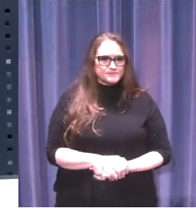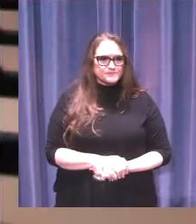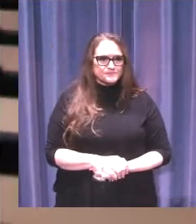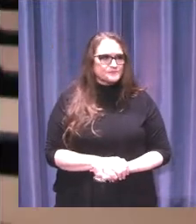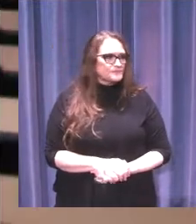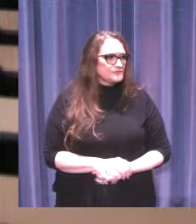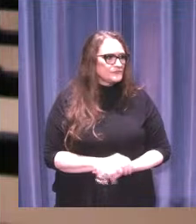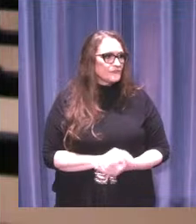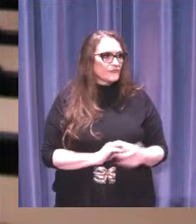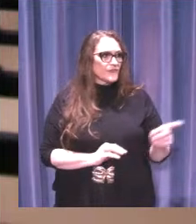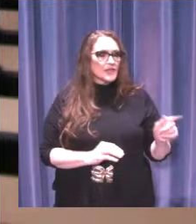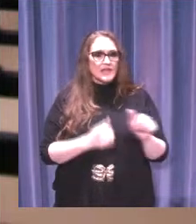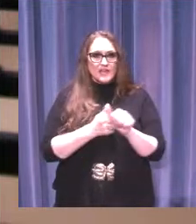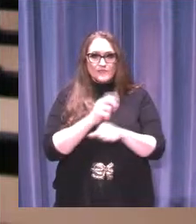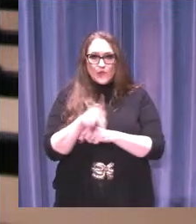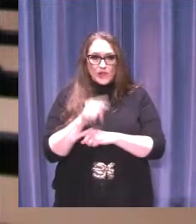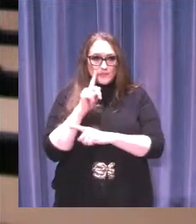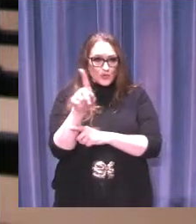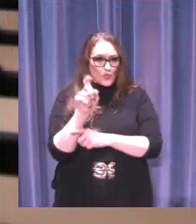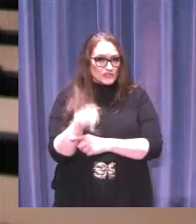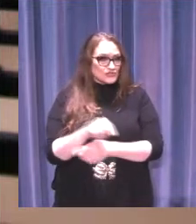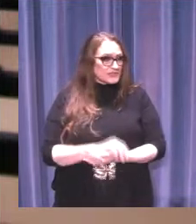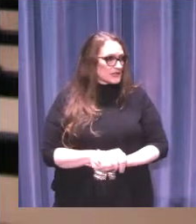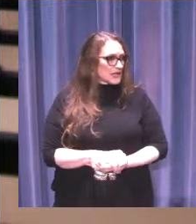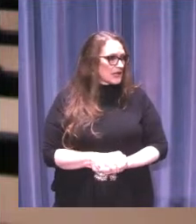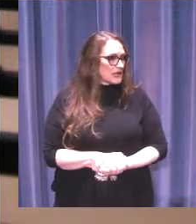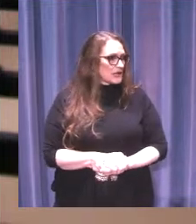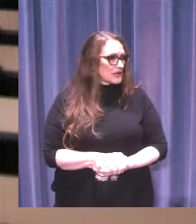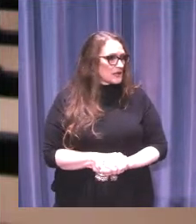Is there a follow-up to that question?